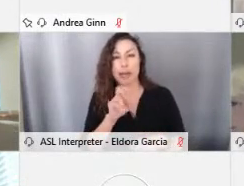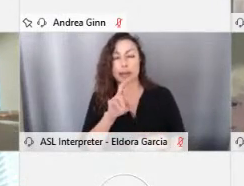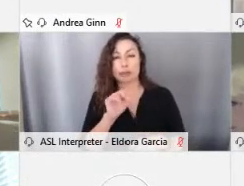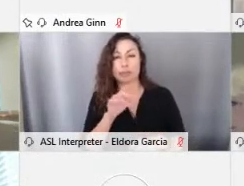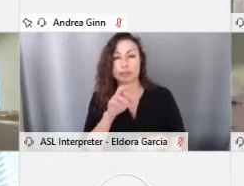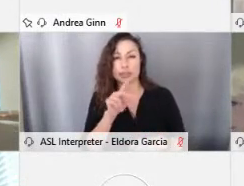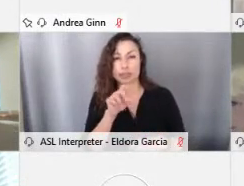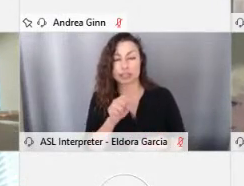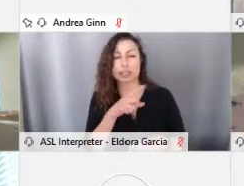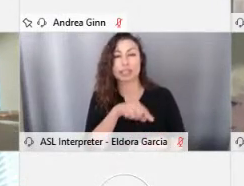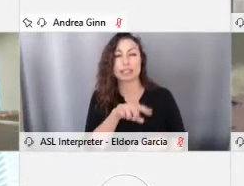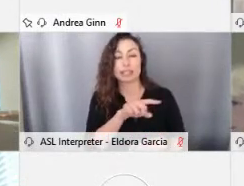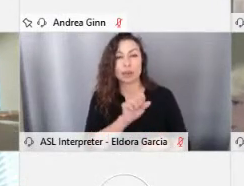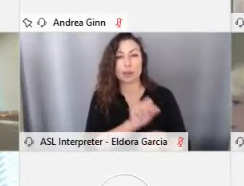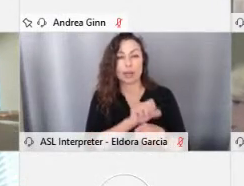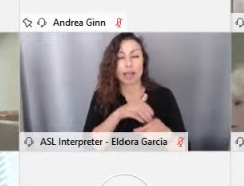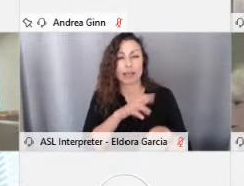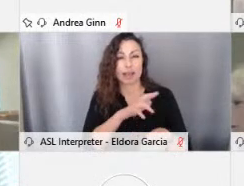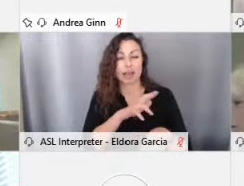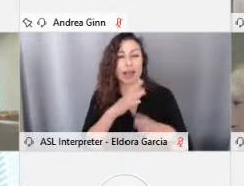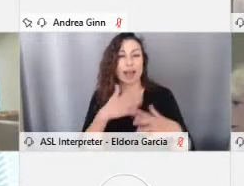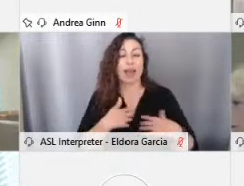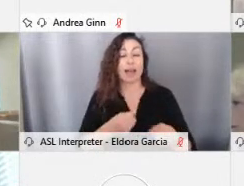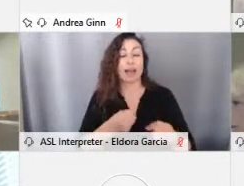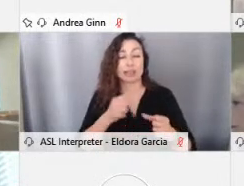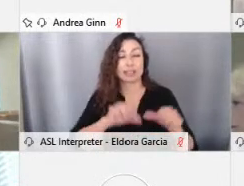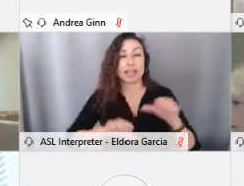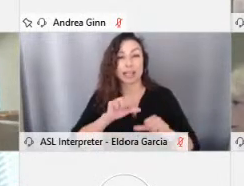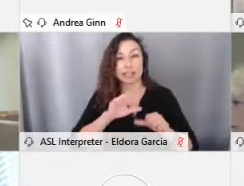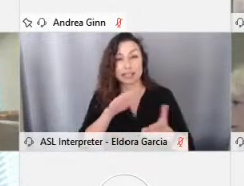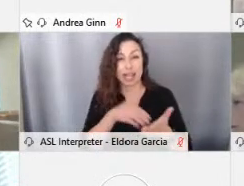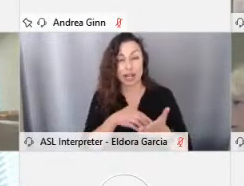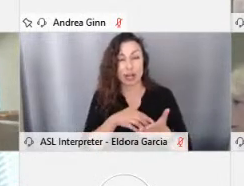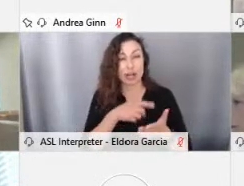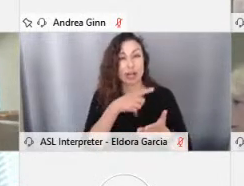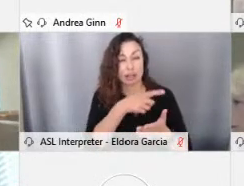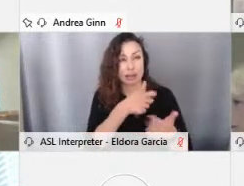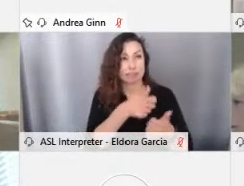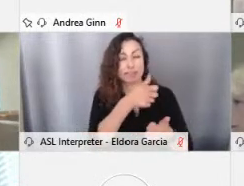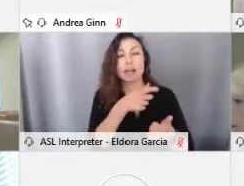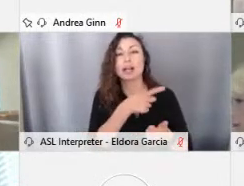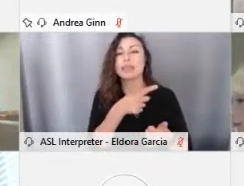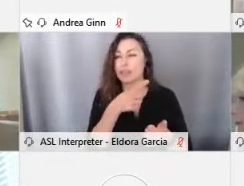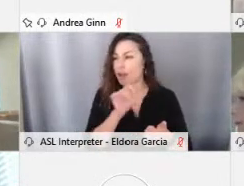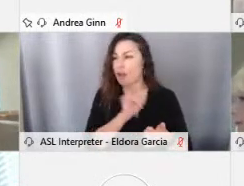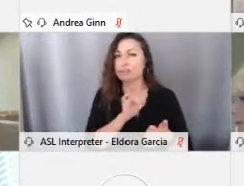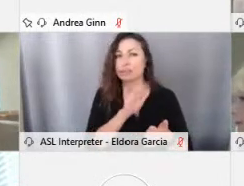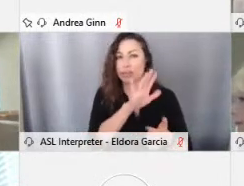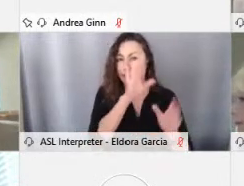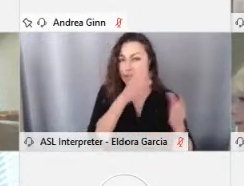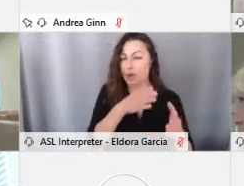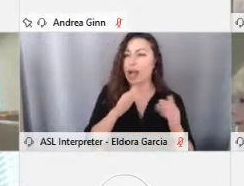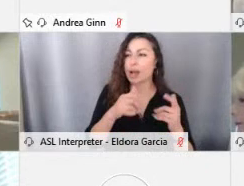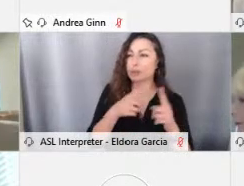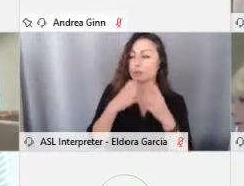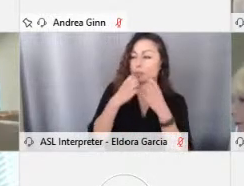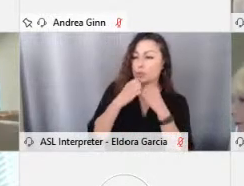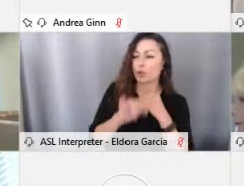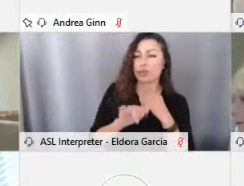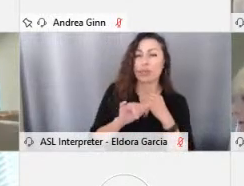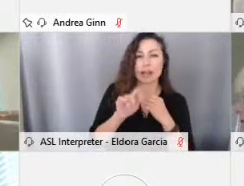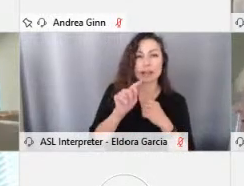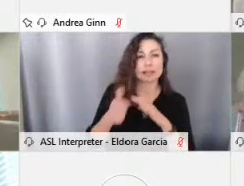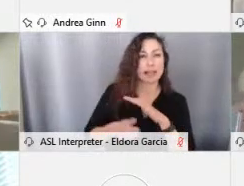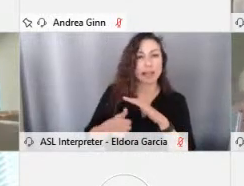chancellor at the Health Sciences Center. That's a big focus of theirs as well, is how do we preserve that telehealth and keep people from having to do